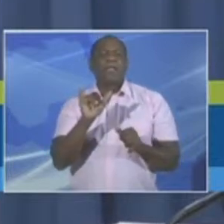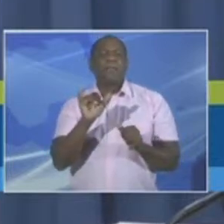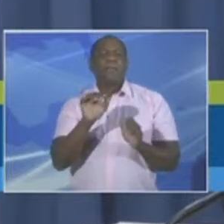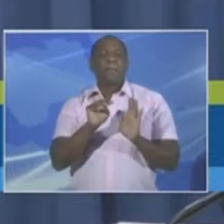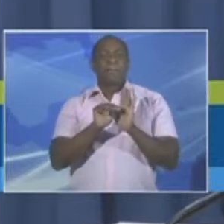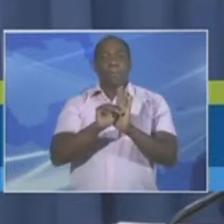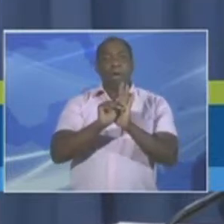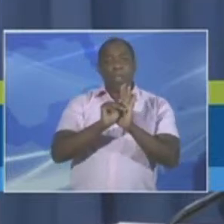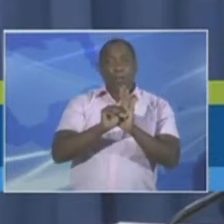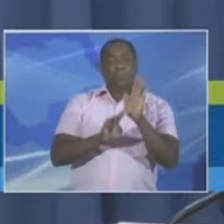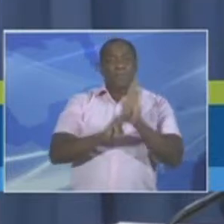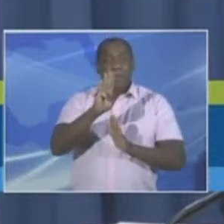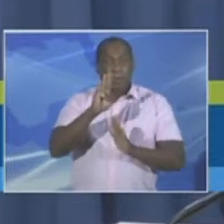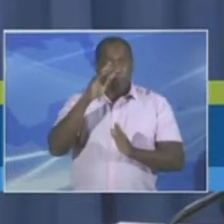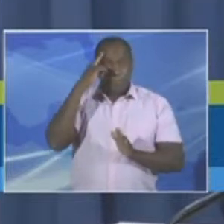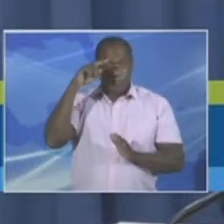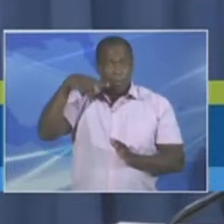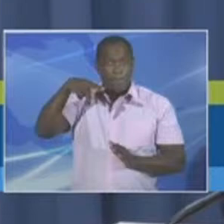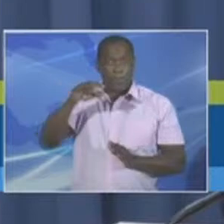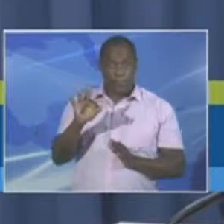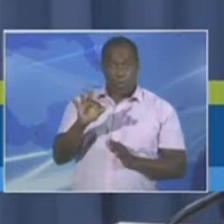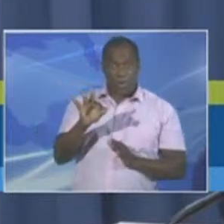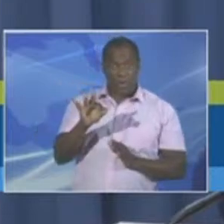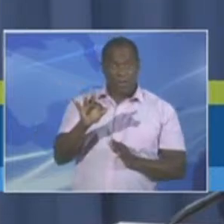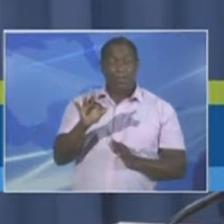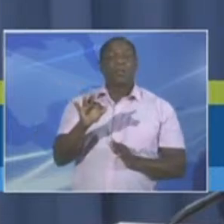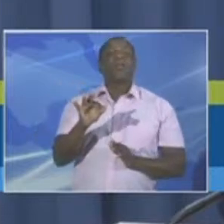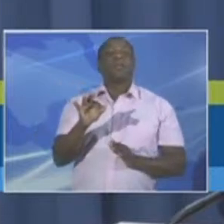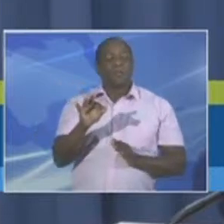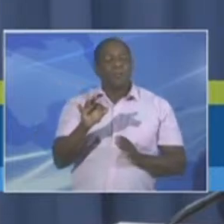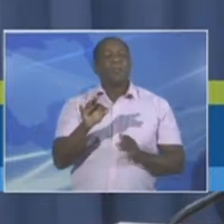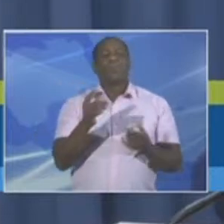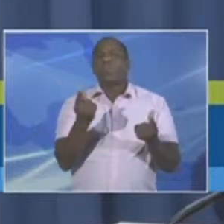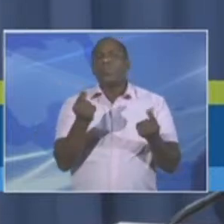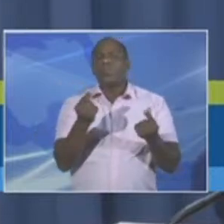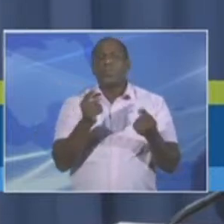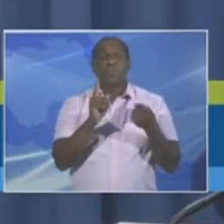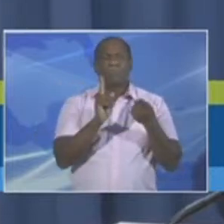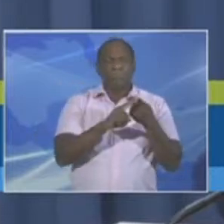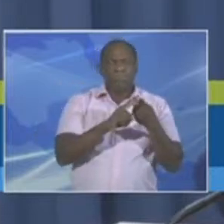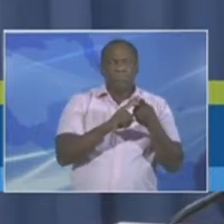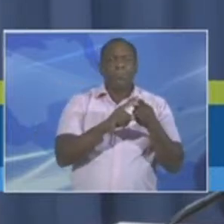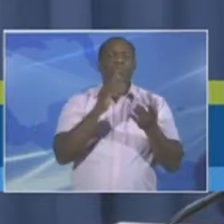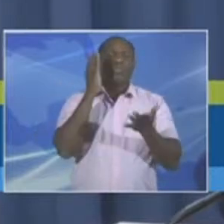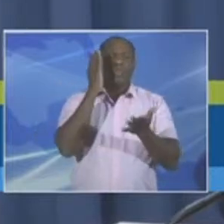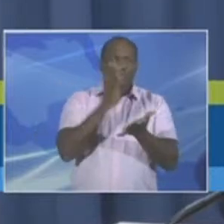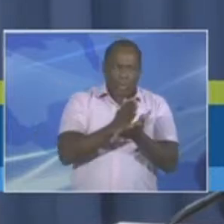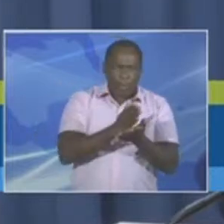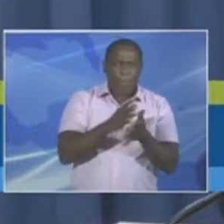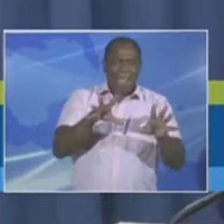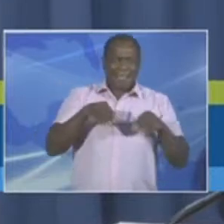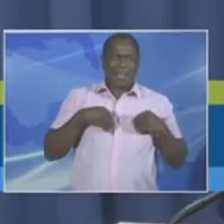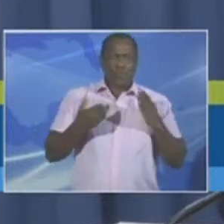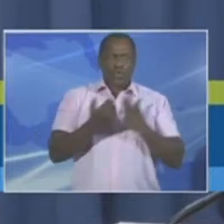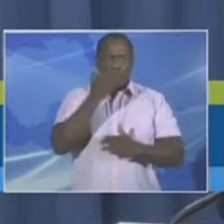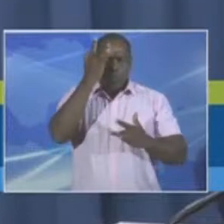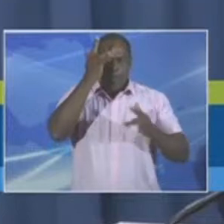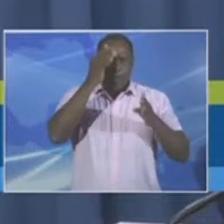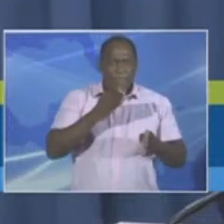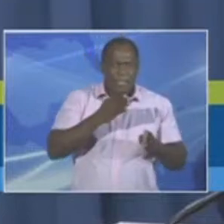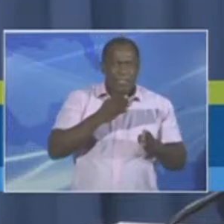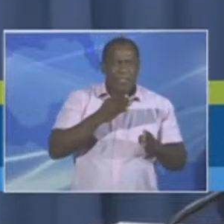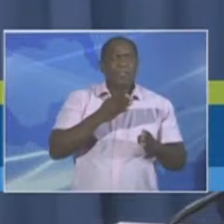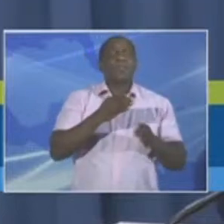Fortin. That is, at the first stage, you stopped admitting new patients. So no new patients will be admitted